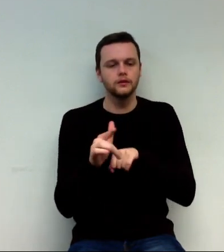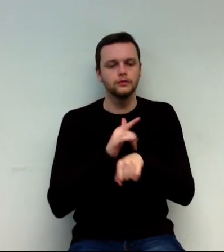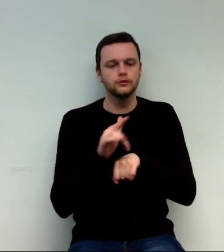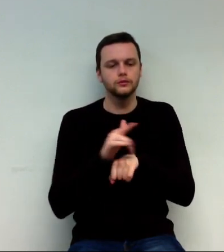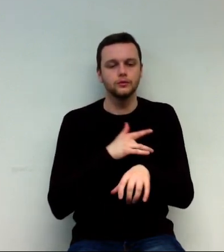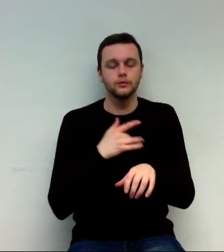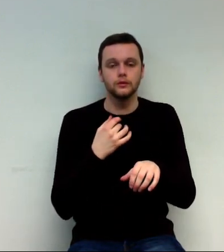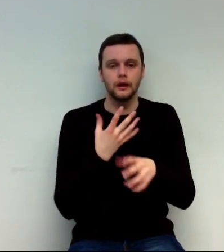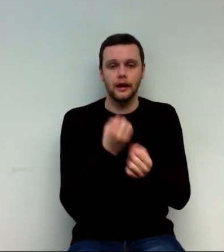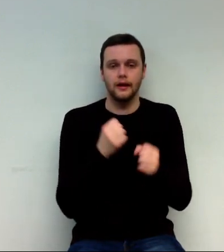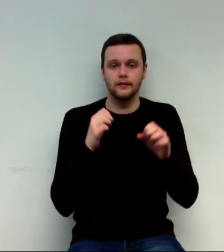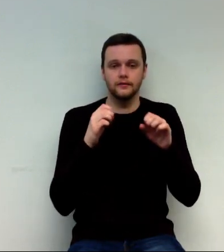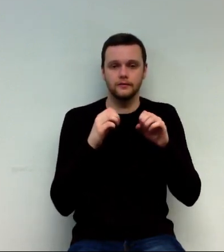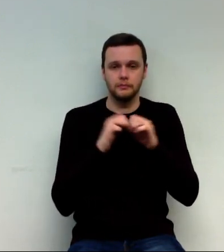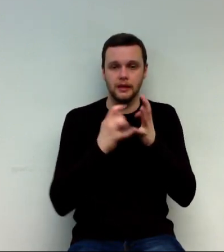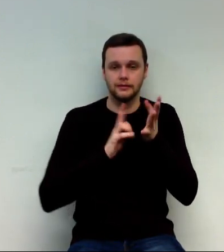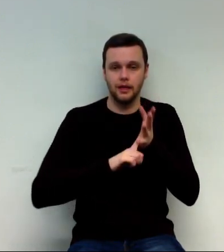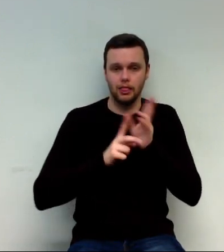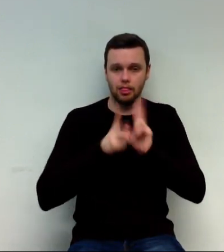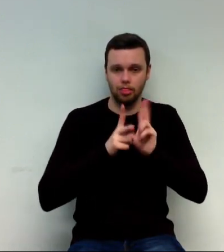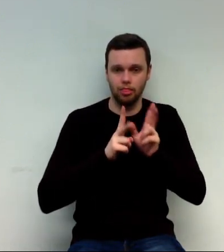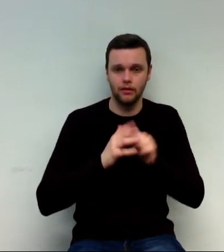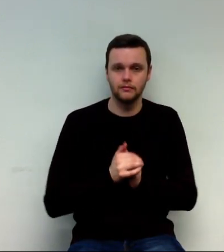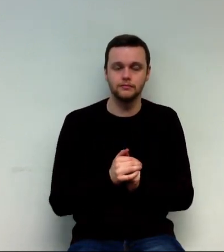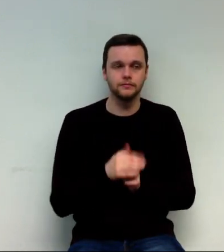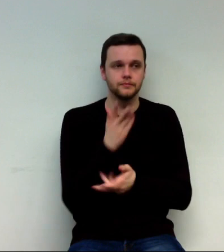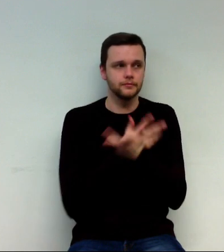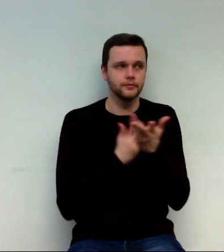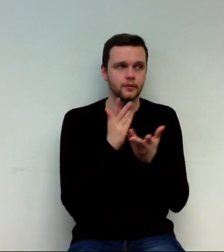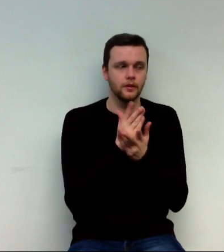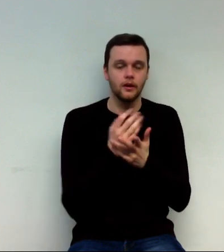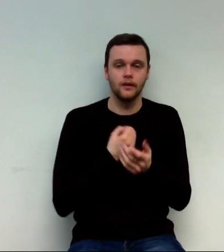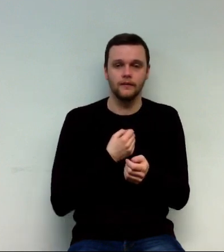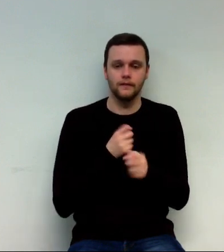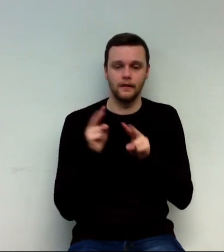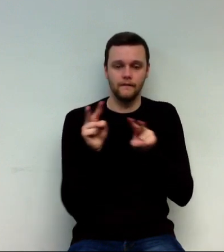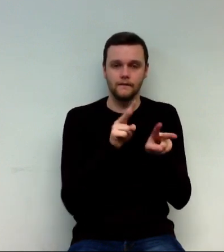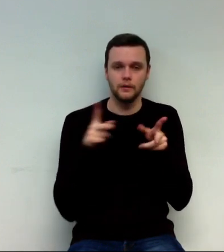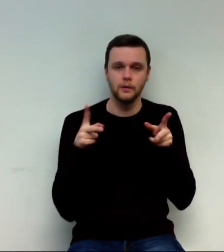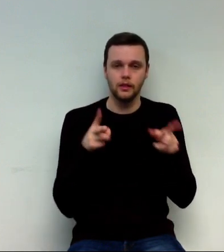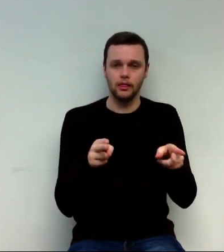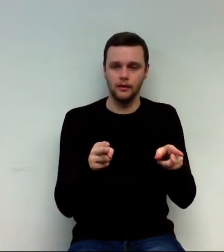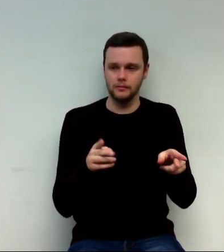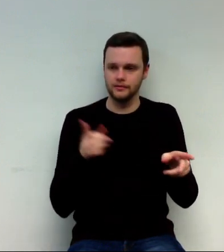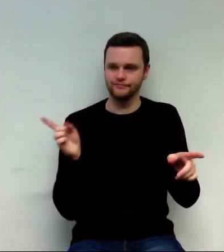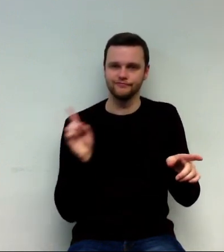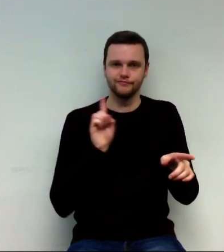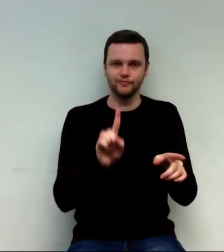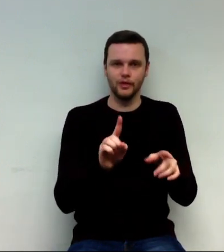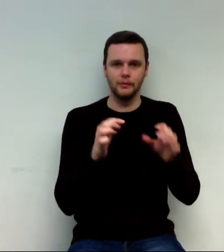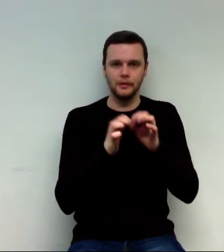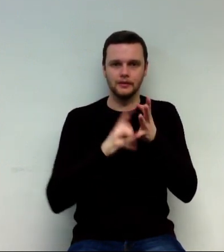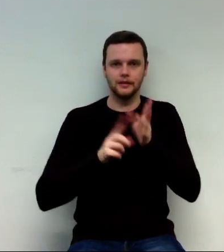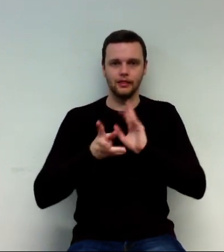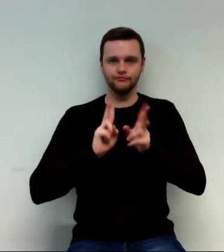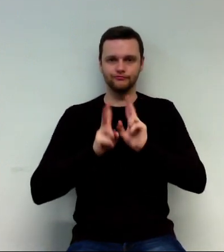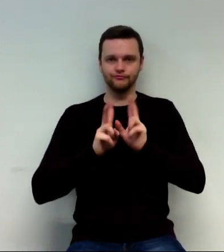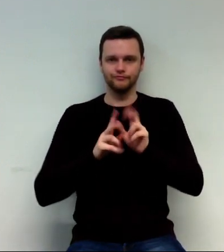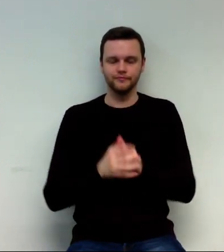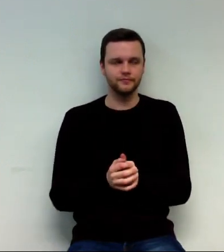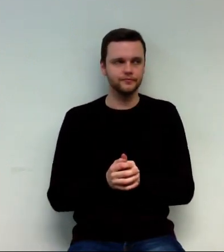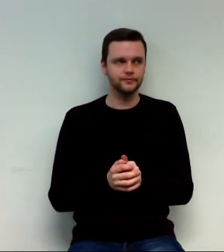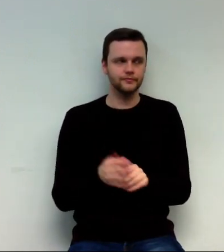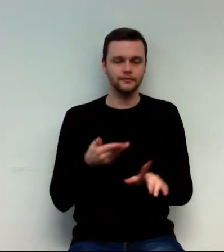has British Sign Language, make a video clip featuring British Sign Language. That's the target audience you're going to go